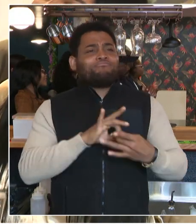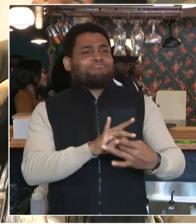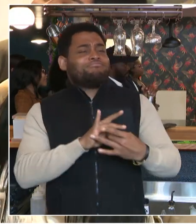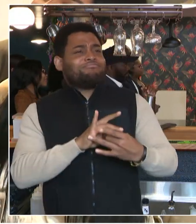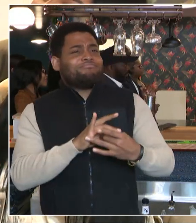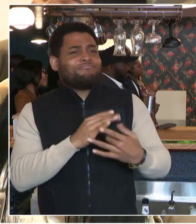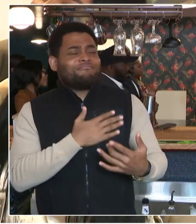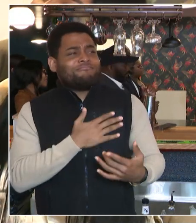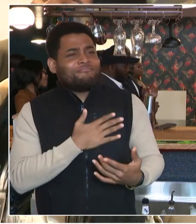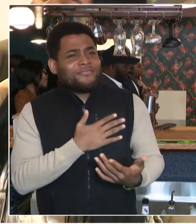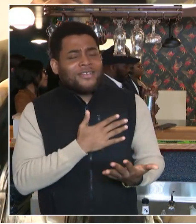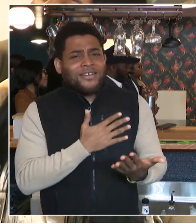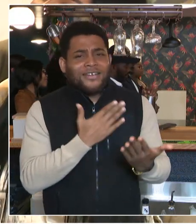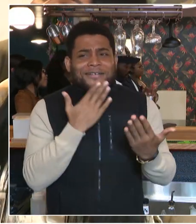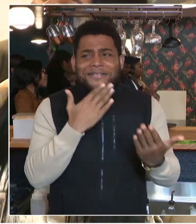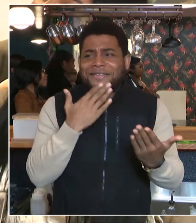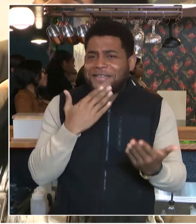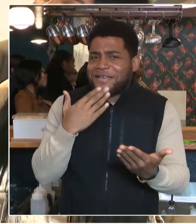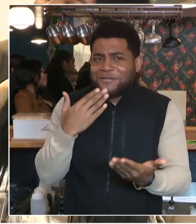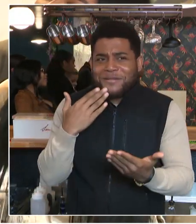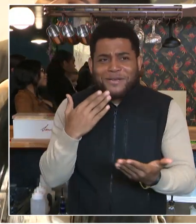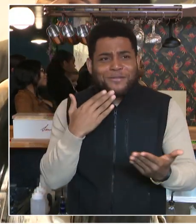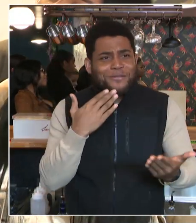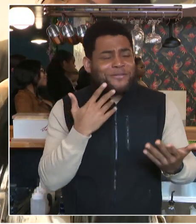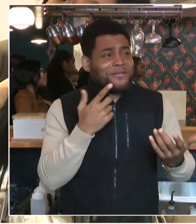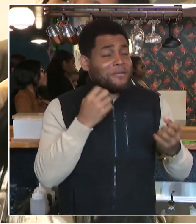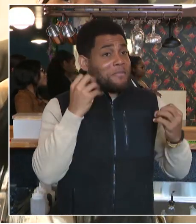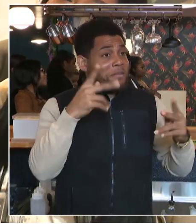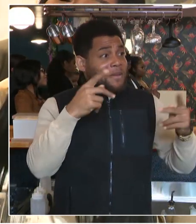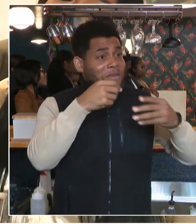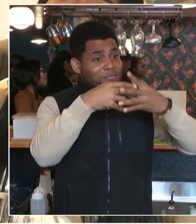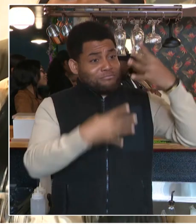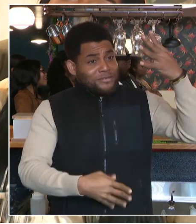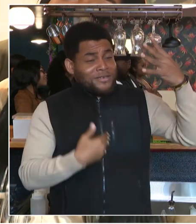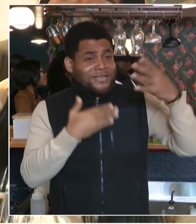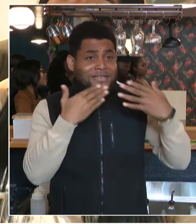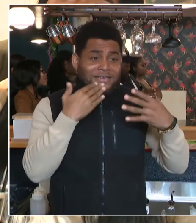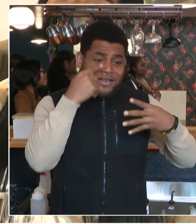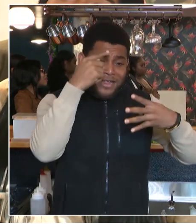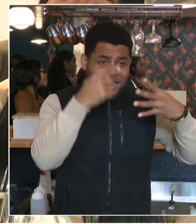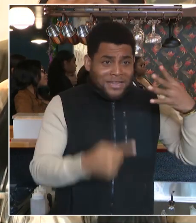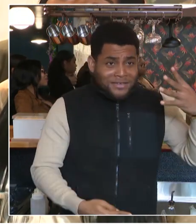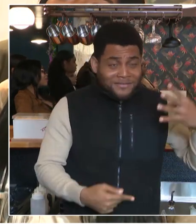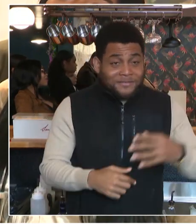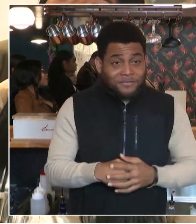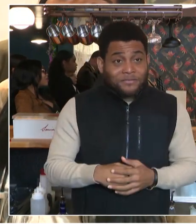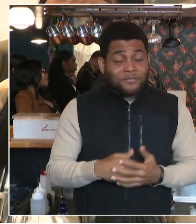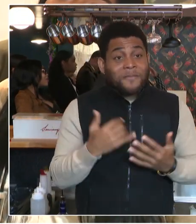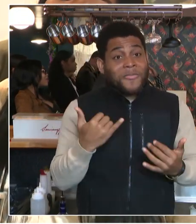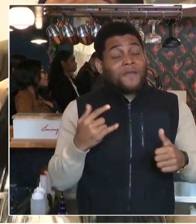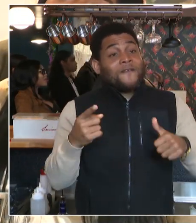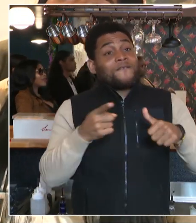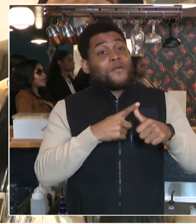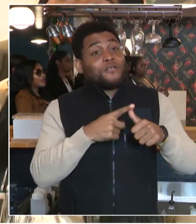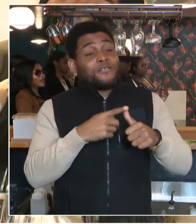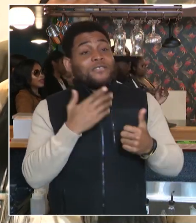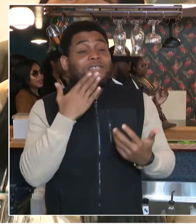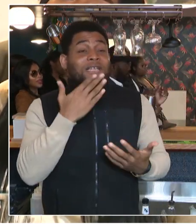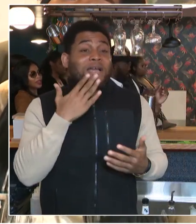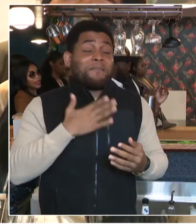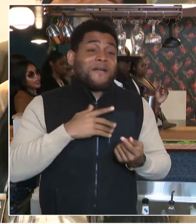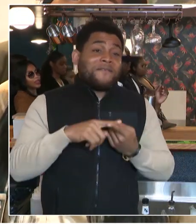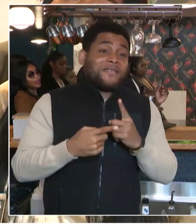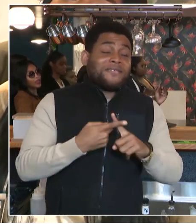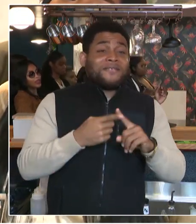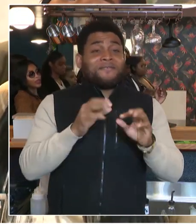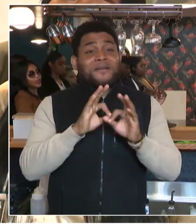with, for this, everything happening. First and foremost, again, I'd like to thank my friends and family, my wife, everyone